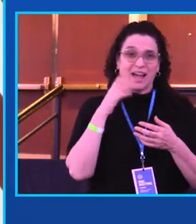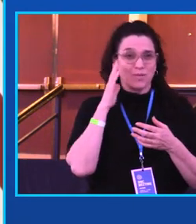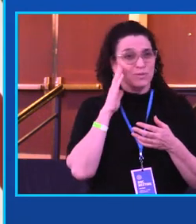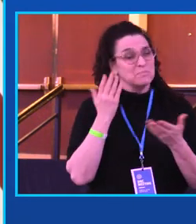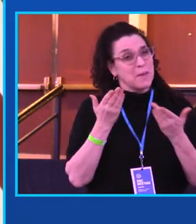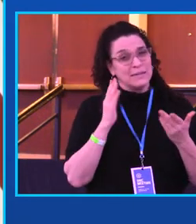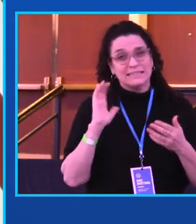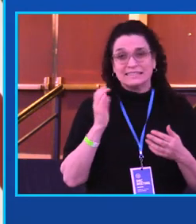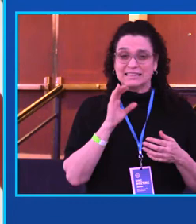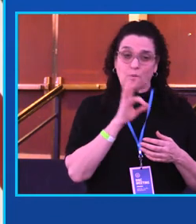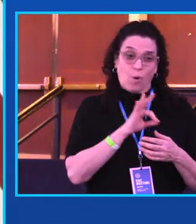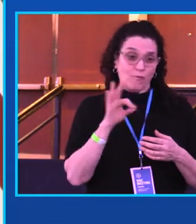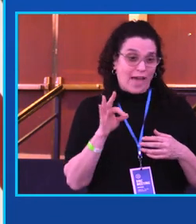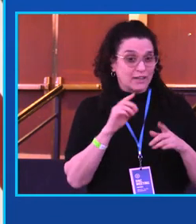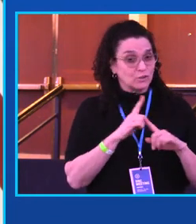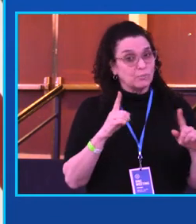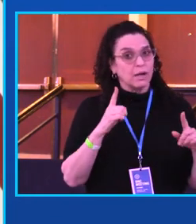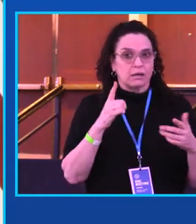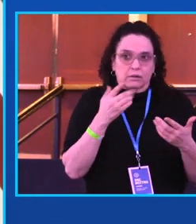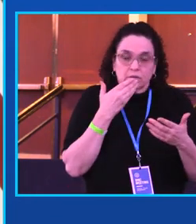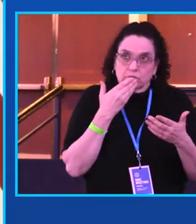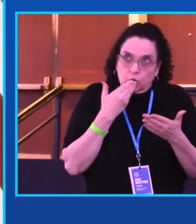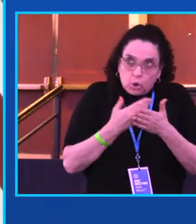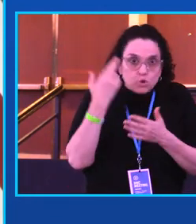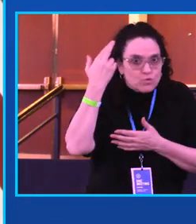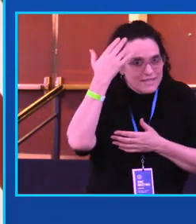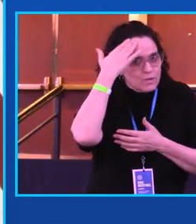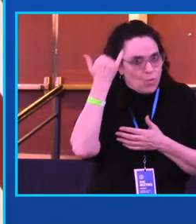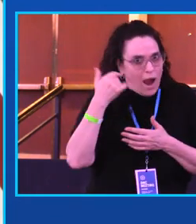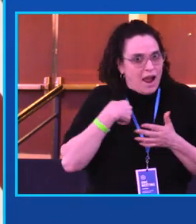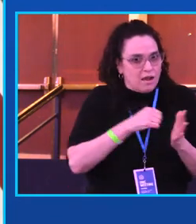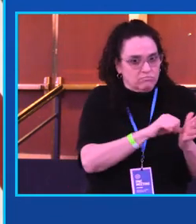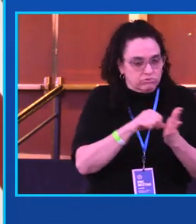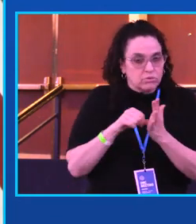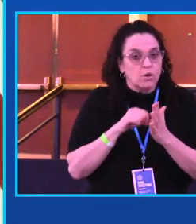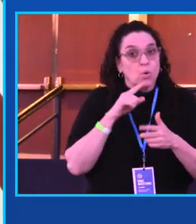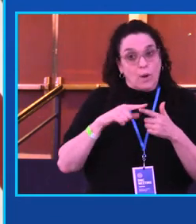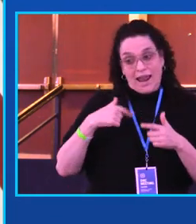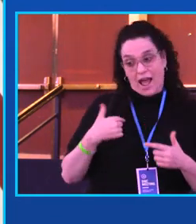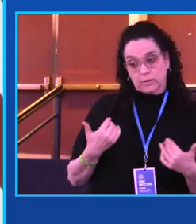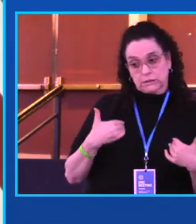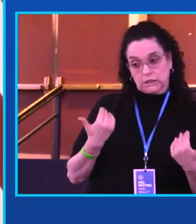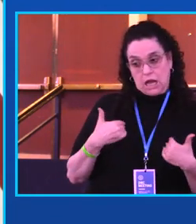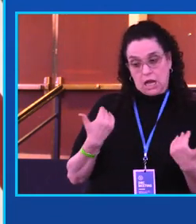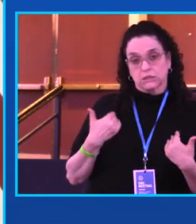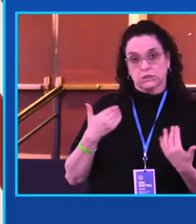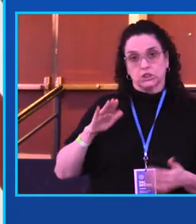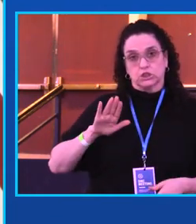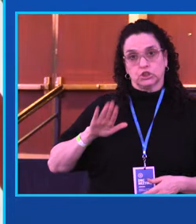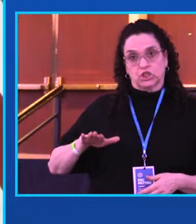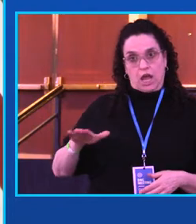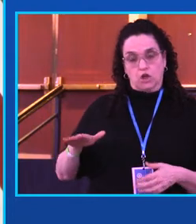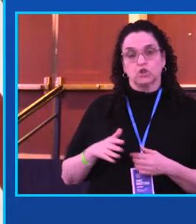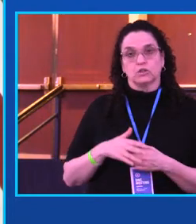regret it, but I think it's for a good reason. When I was a child, I remember